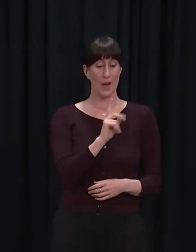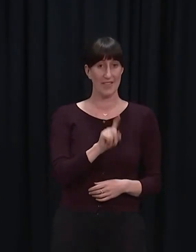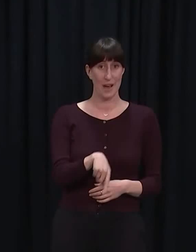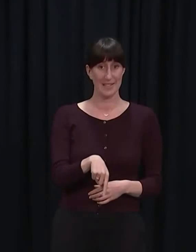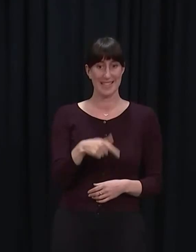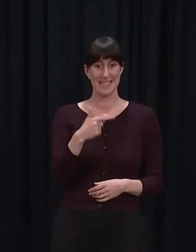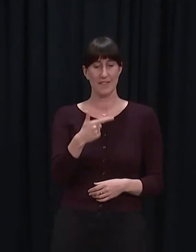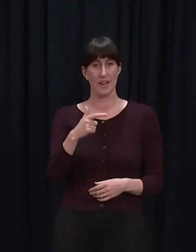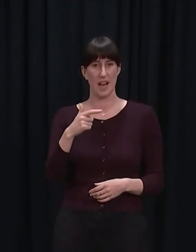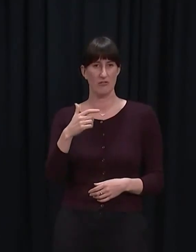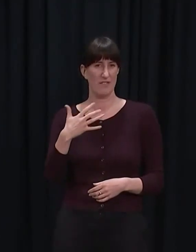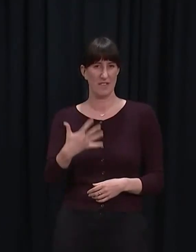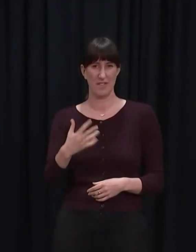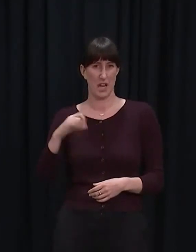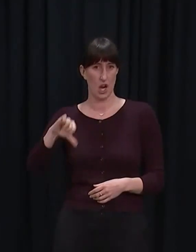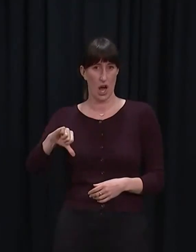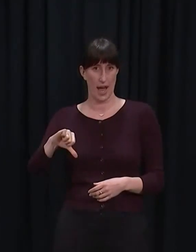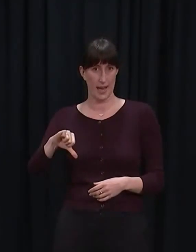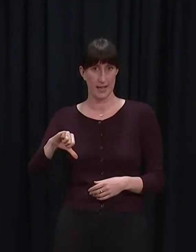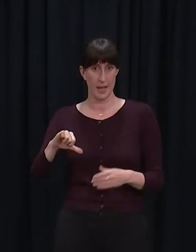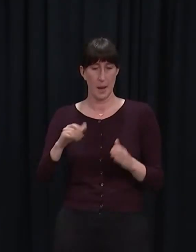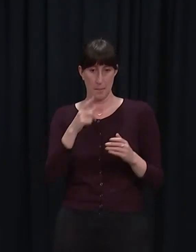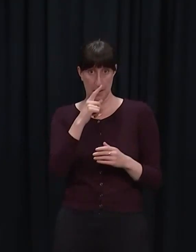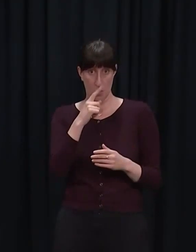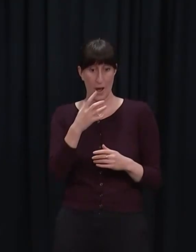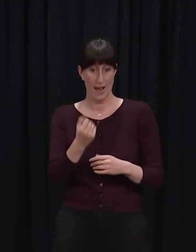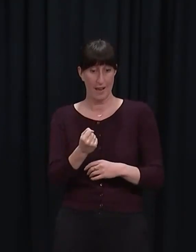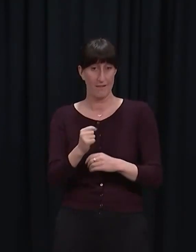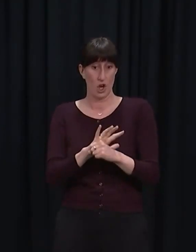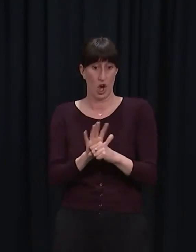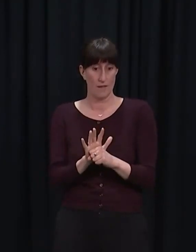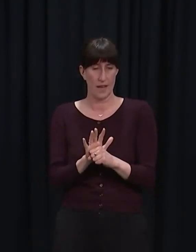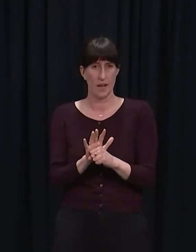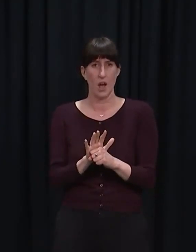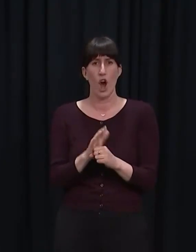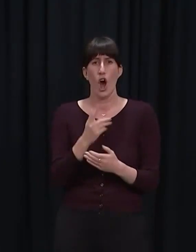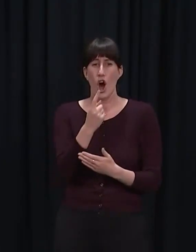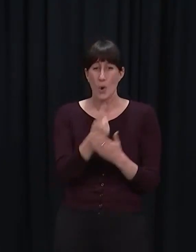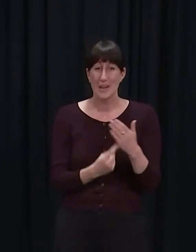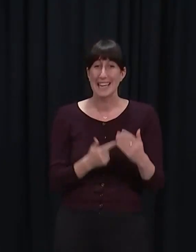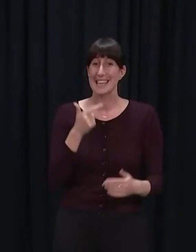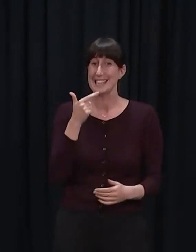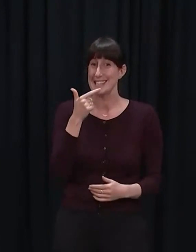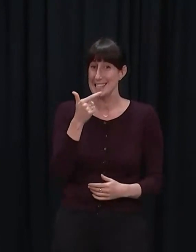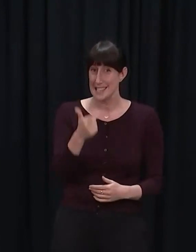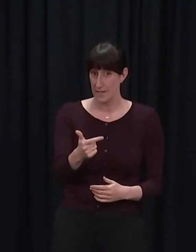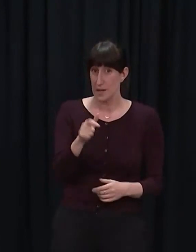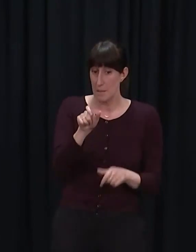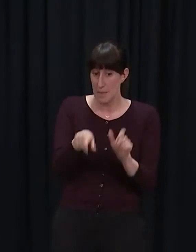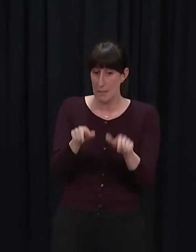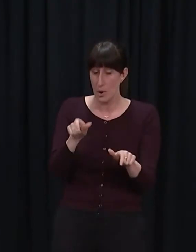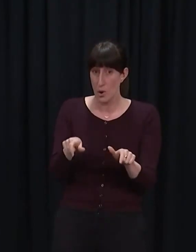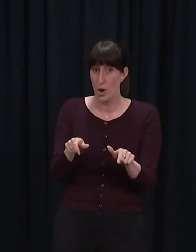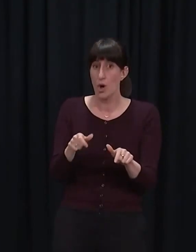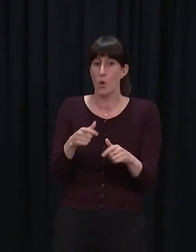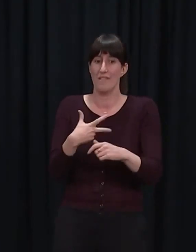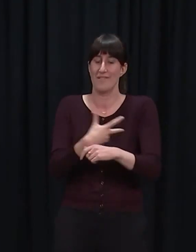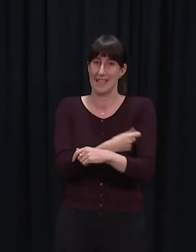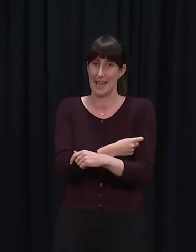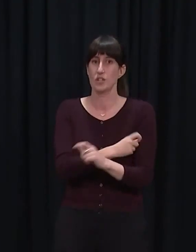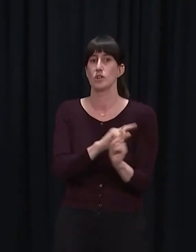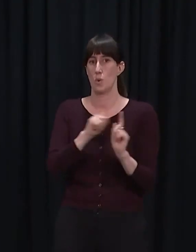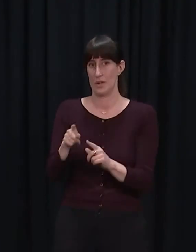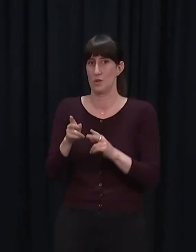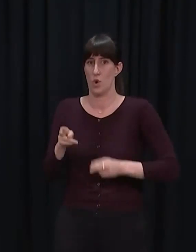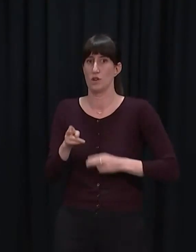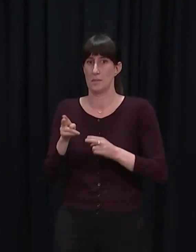2,759 cases in our current outbreak, just 7 fully vaccinated people have needed to go to hospital. So the best thing you can do to stay out of